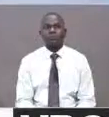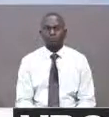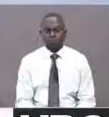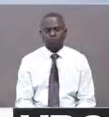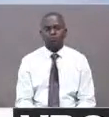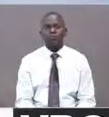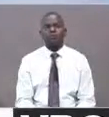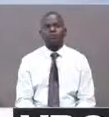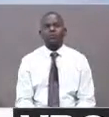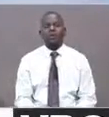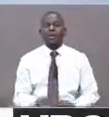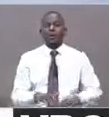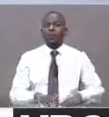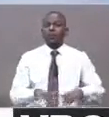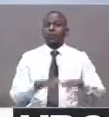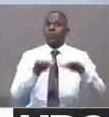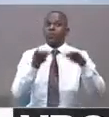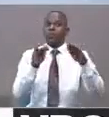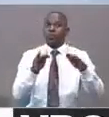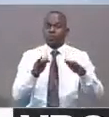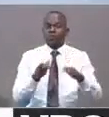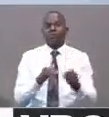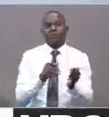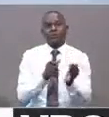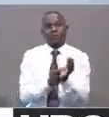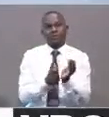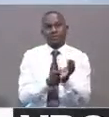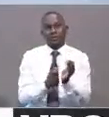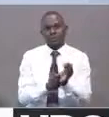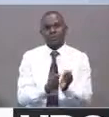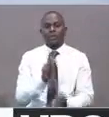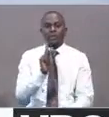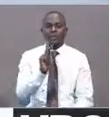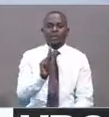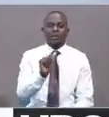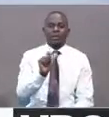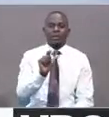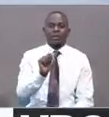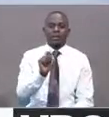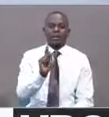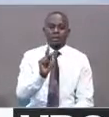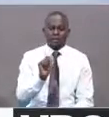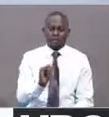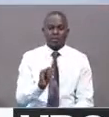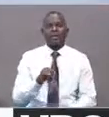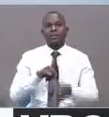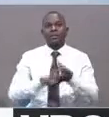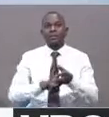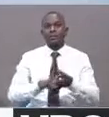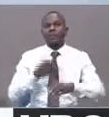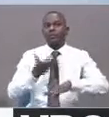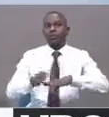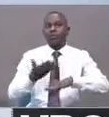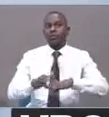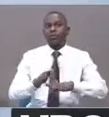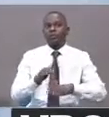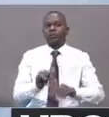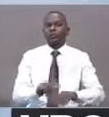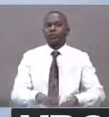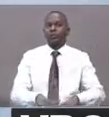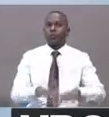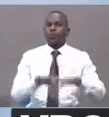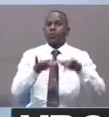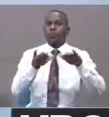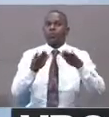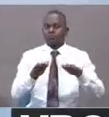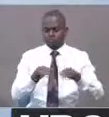The floods ravaging the districts of Kabiramaido, Kalaki and Serere emanating from the rising water levels of Lake Kyoga